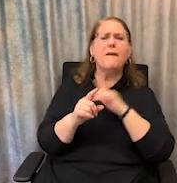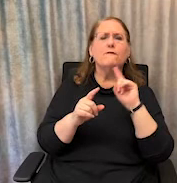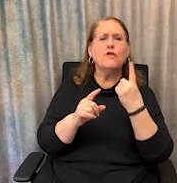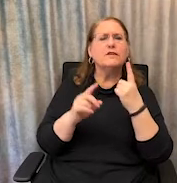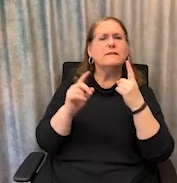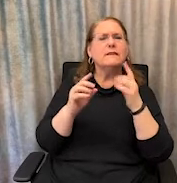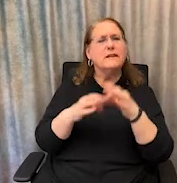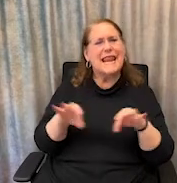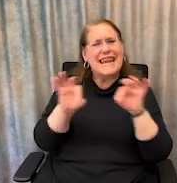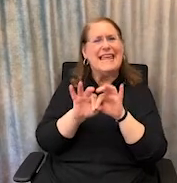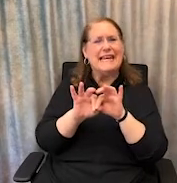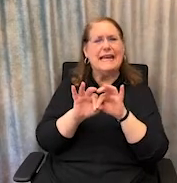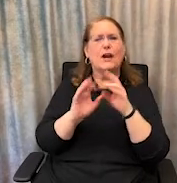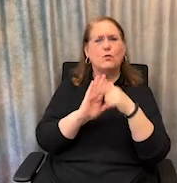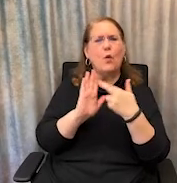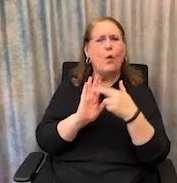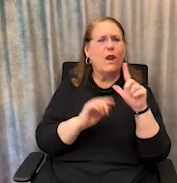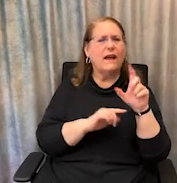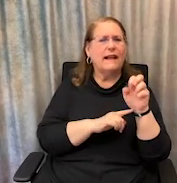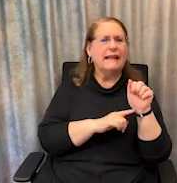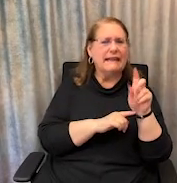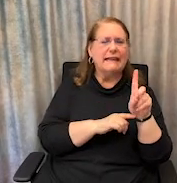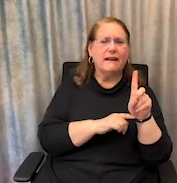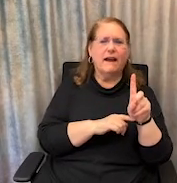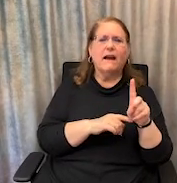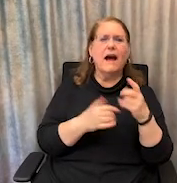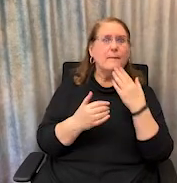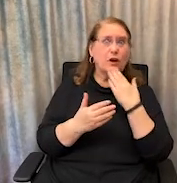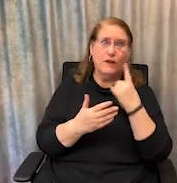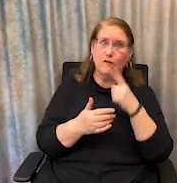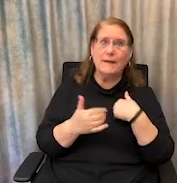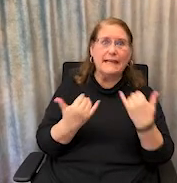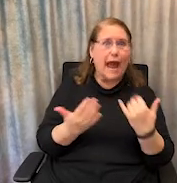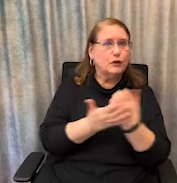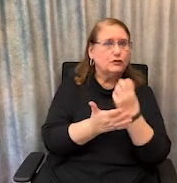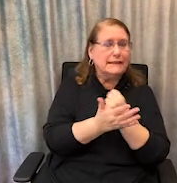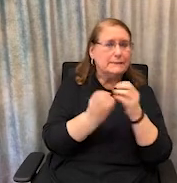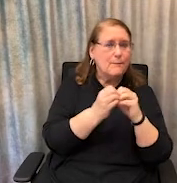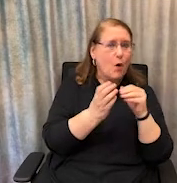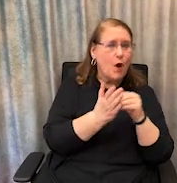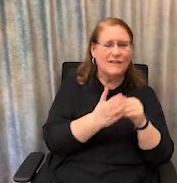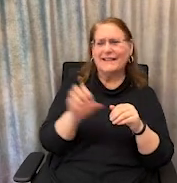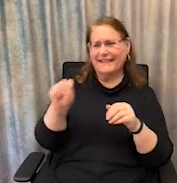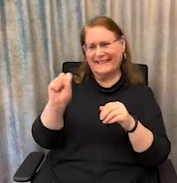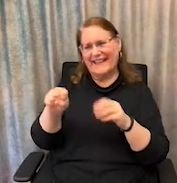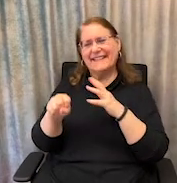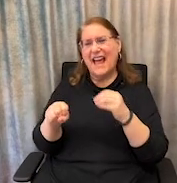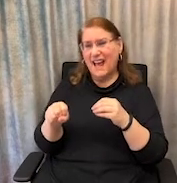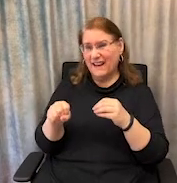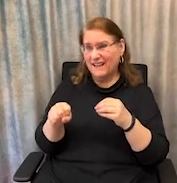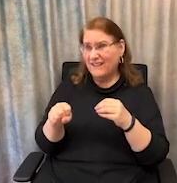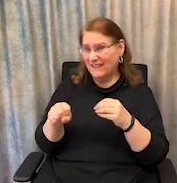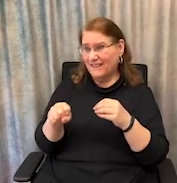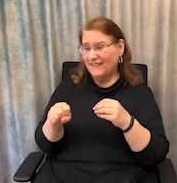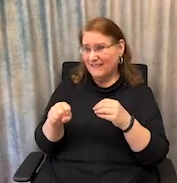Okay. So that's why it was really good for me, and I have more chances now. Right. Yeah, and I